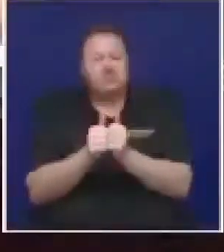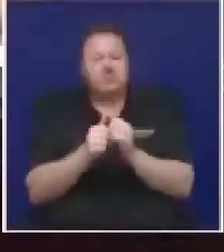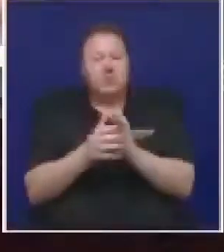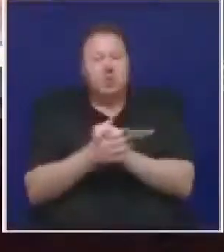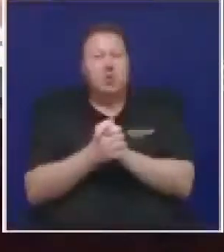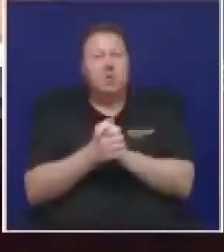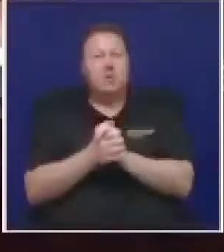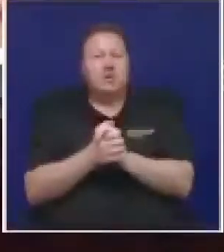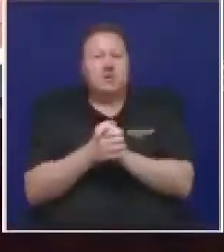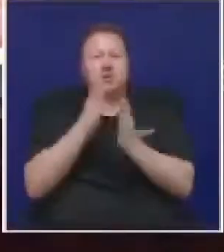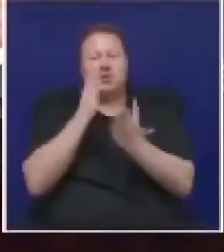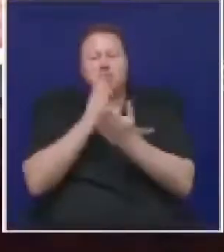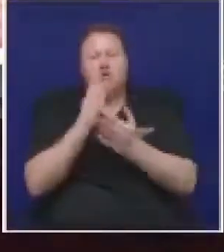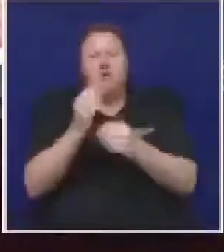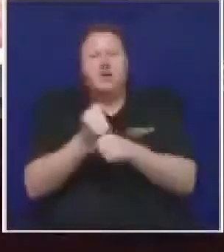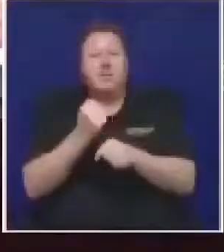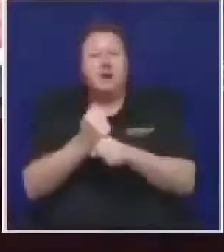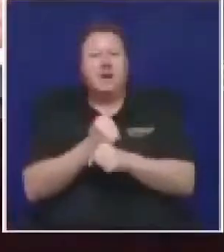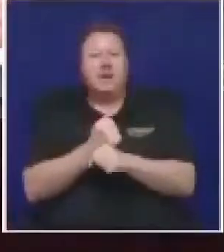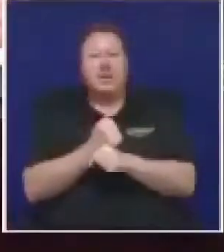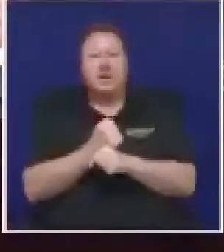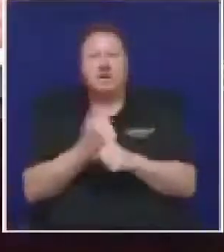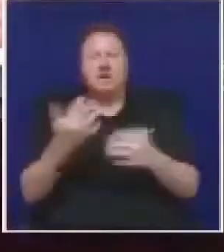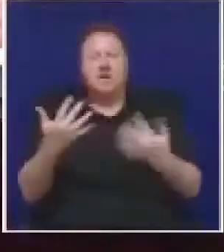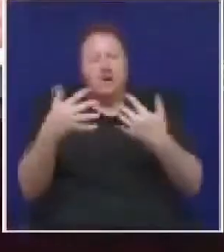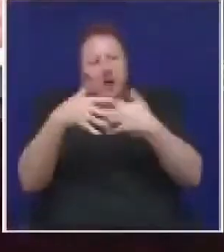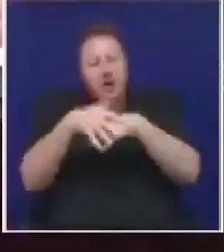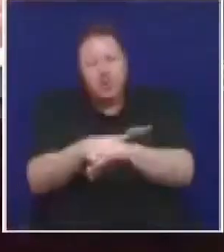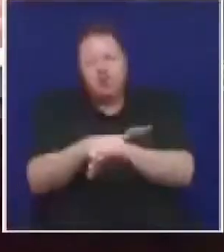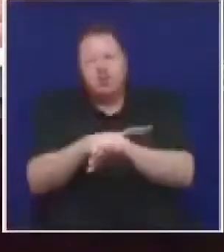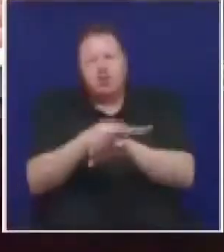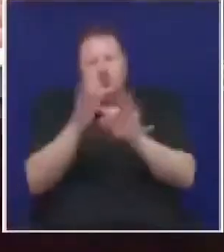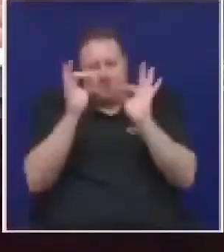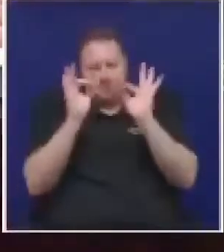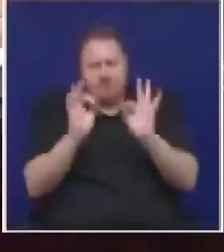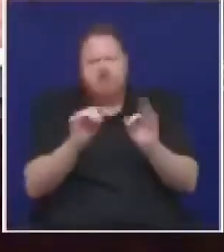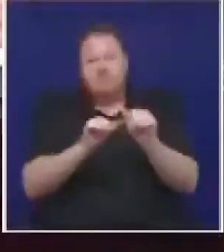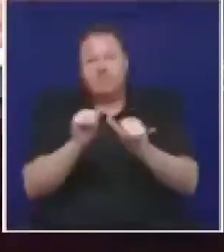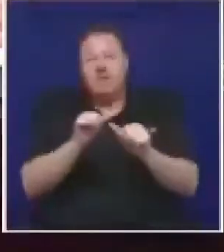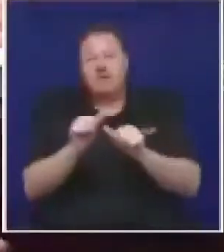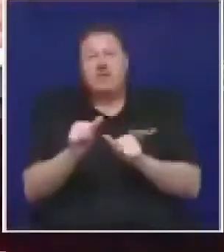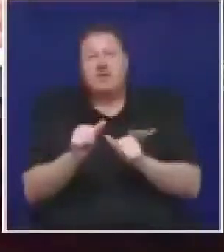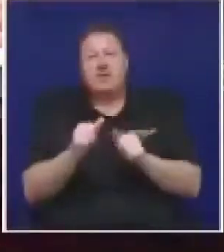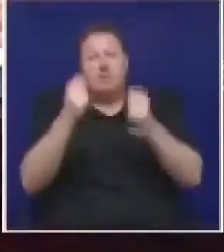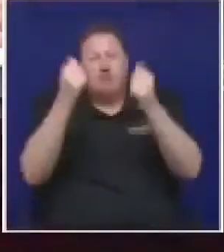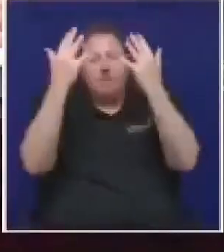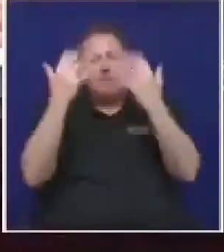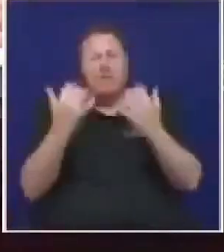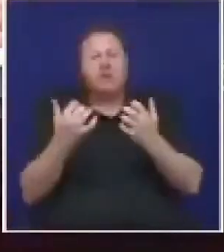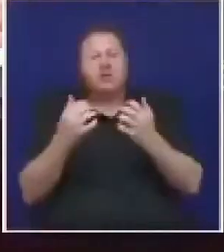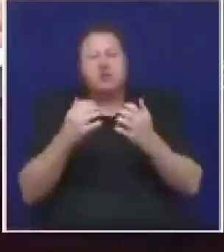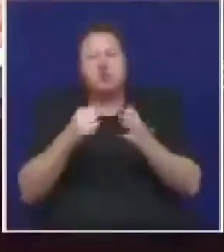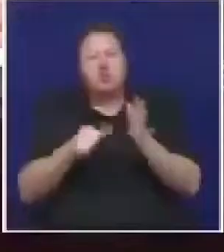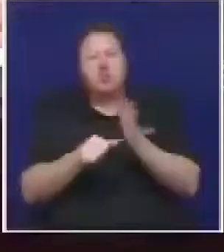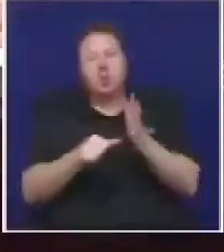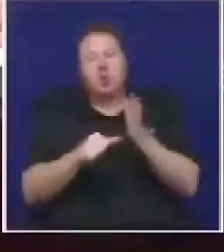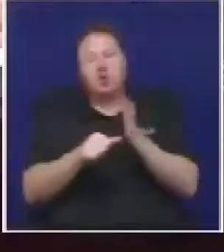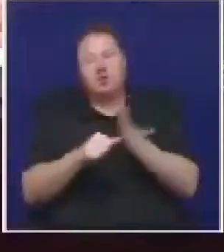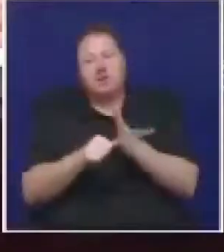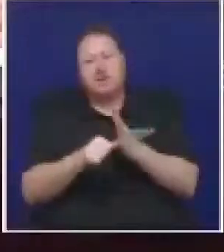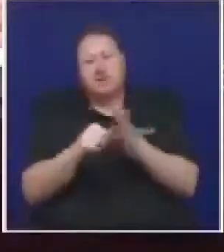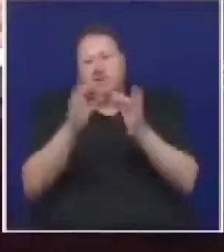committed to ensure more efficient collaboration when formulating budgetary priorities and